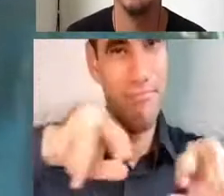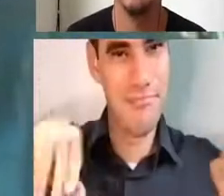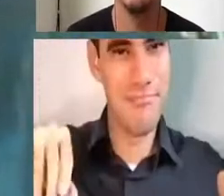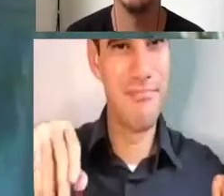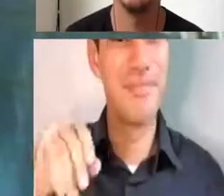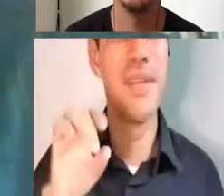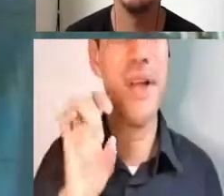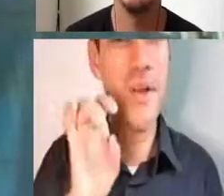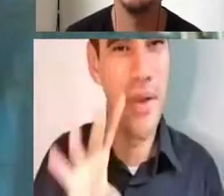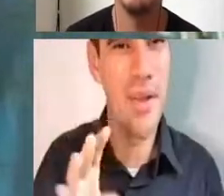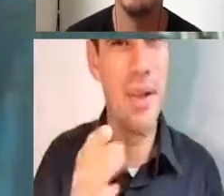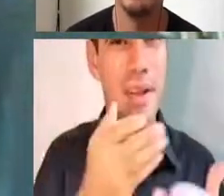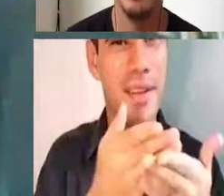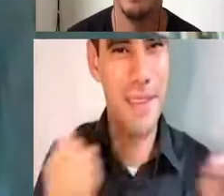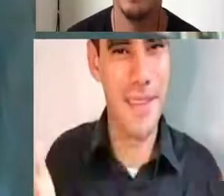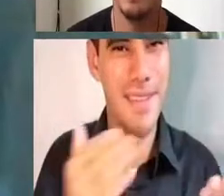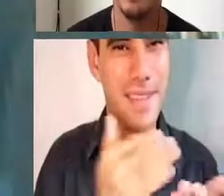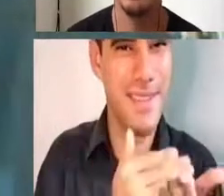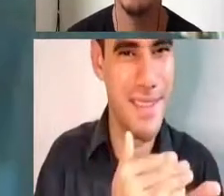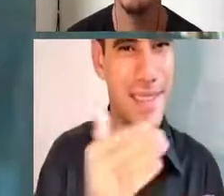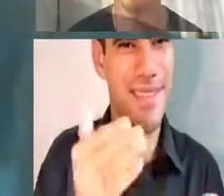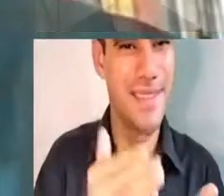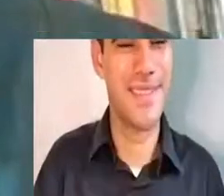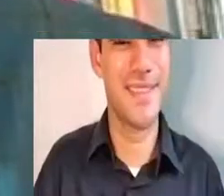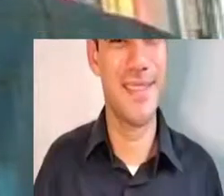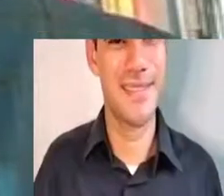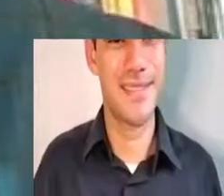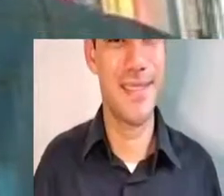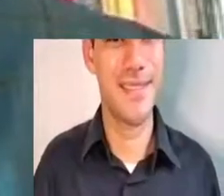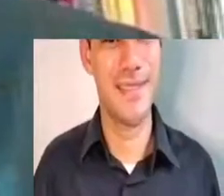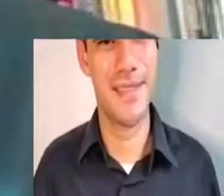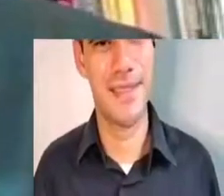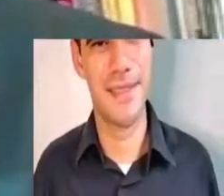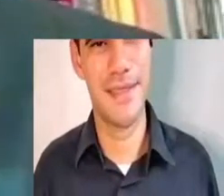things only with this session that we have right now.